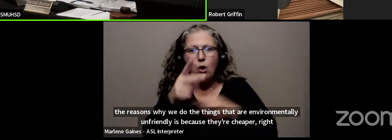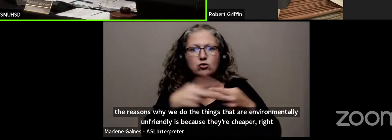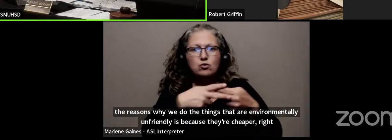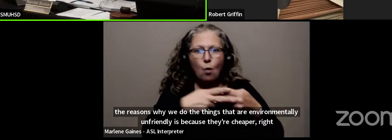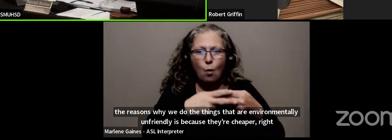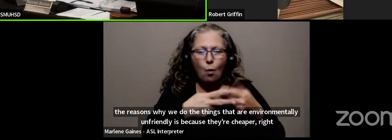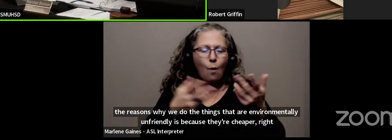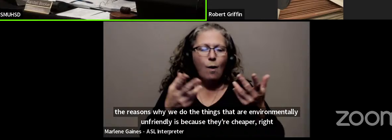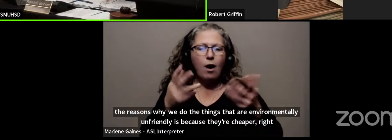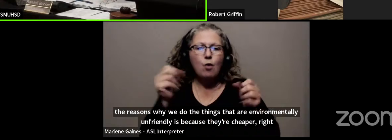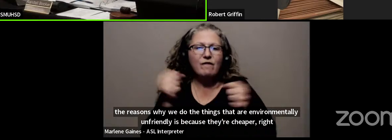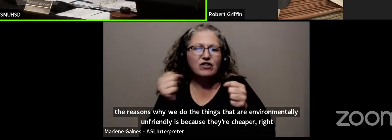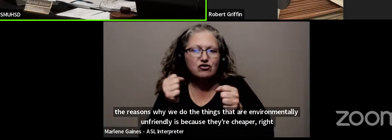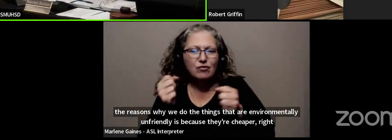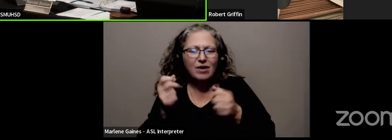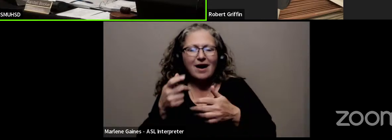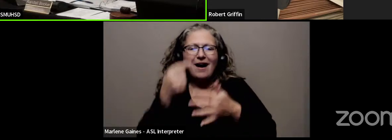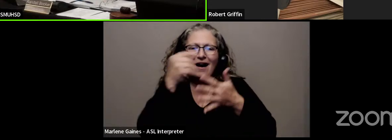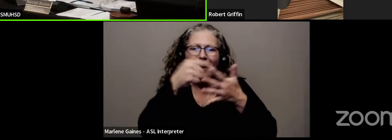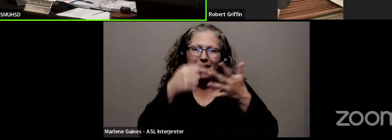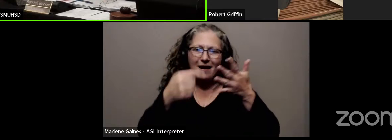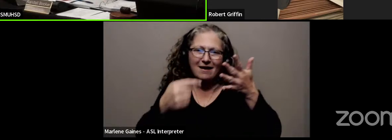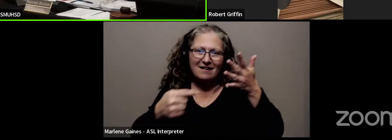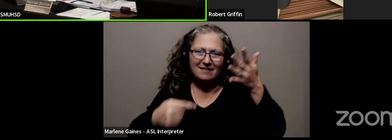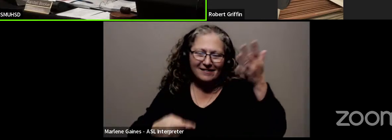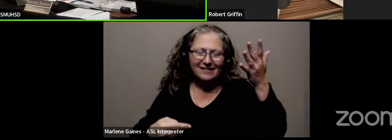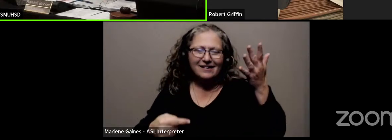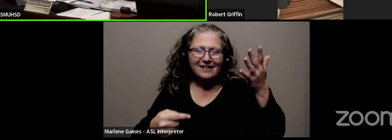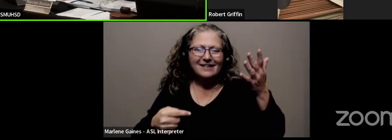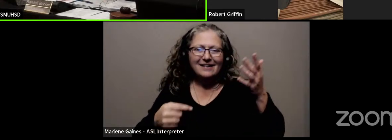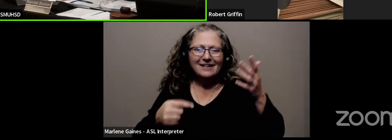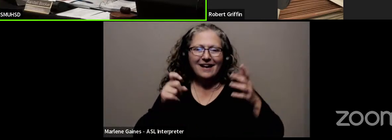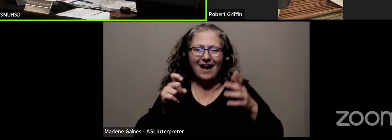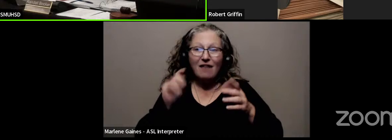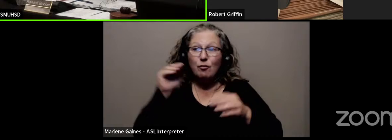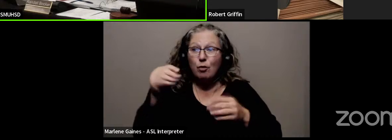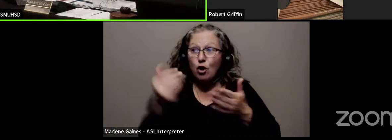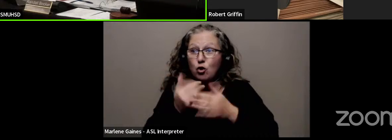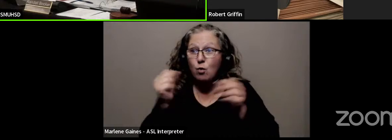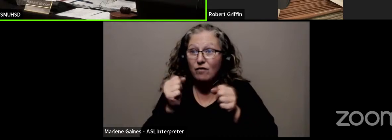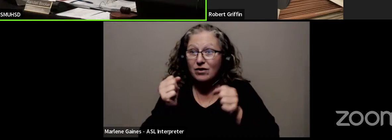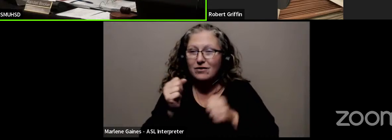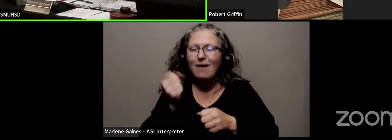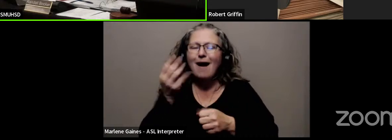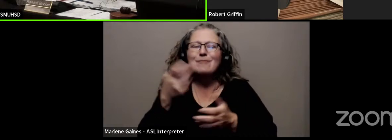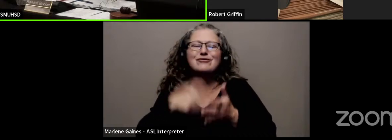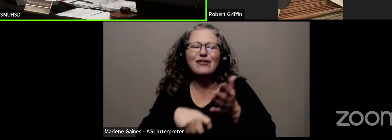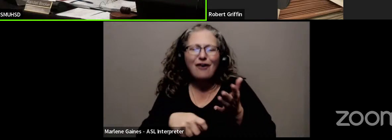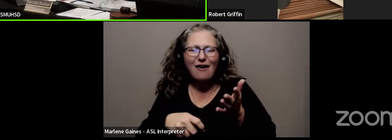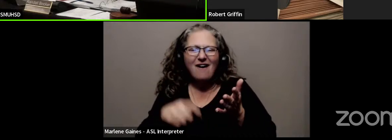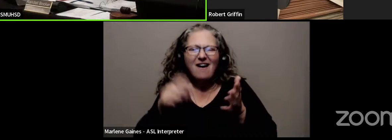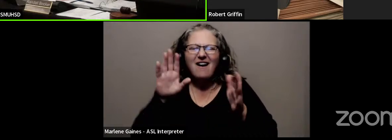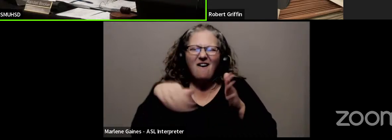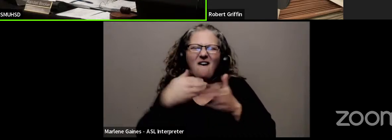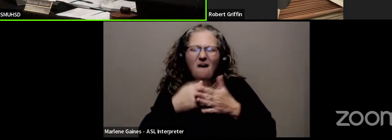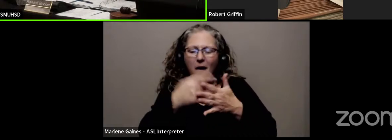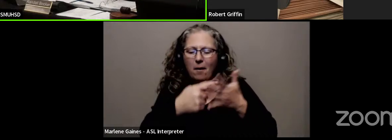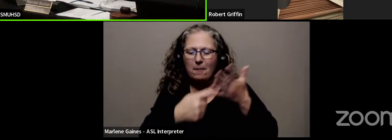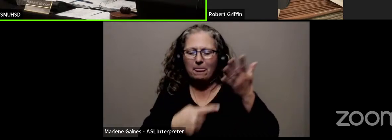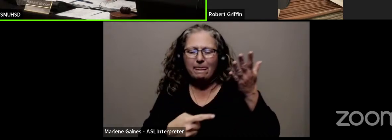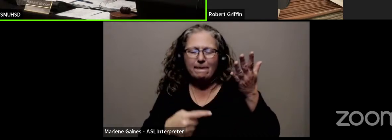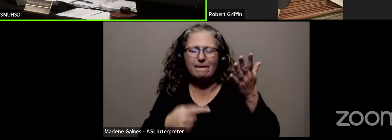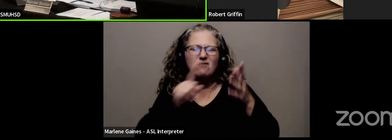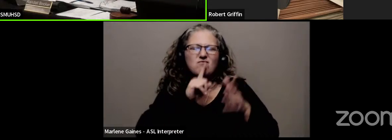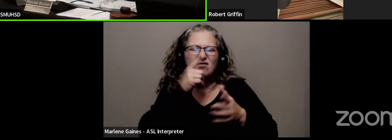and refrigerate things and all those. Oh, we got to install new fridges. Oh, how much does that cost? And all those kinds of things. So it was a really